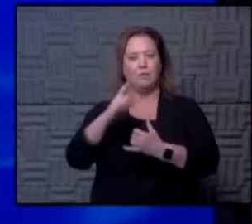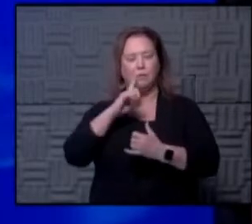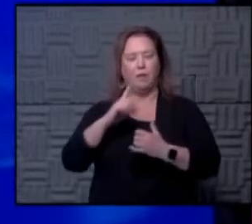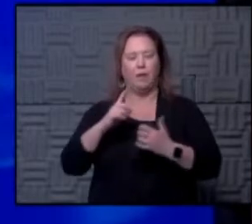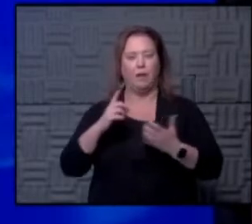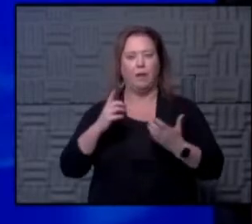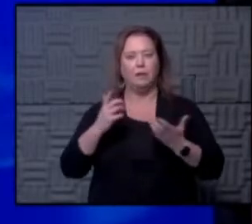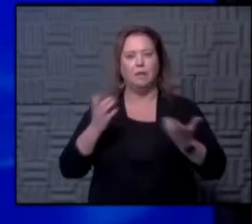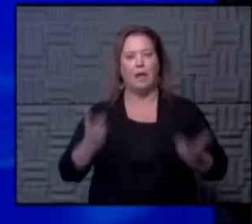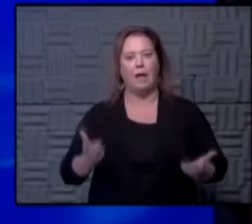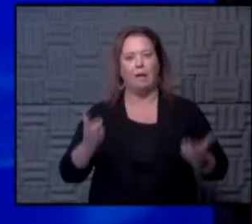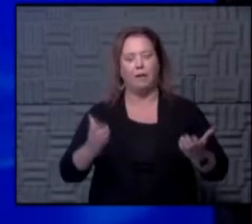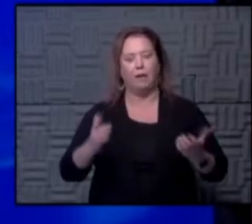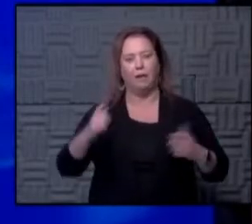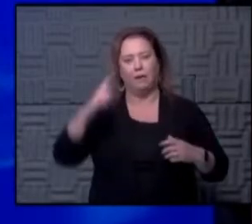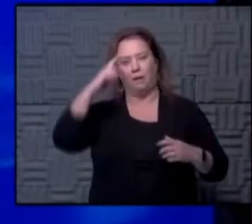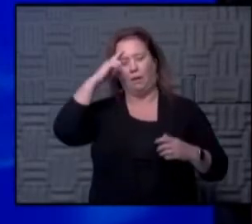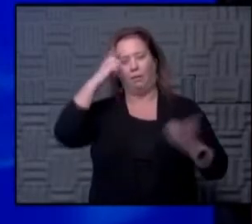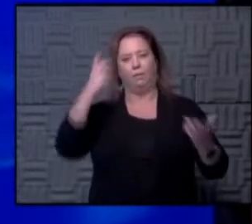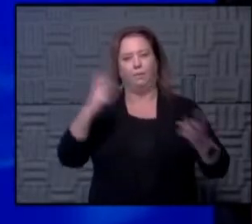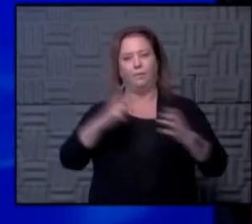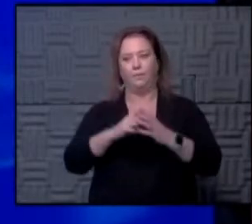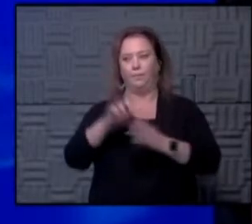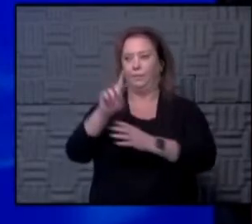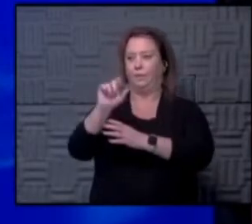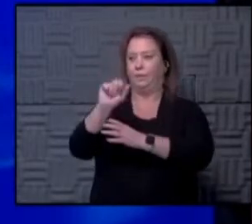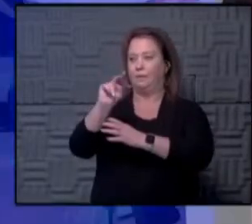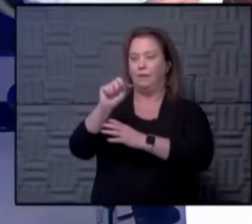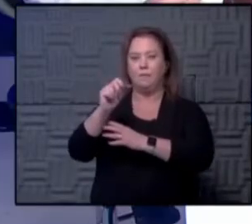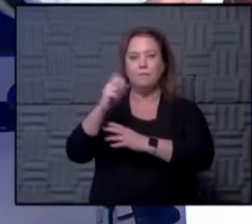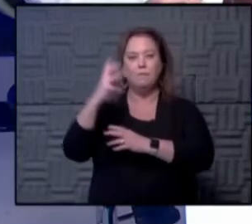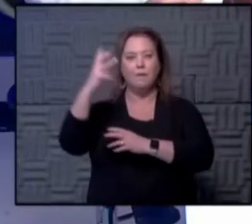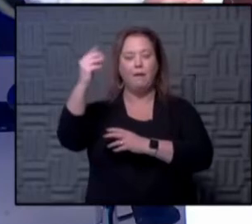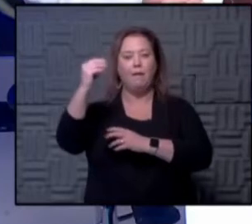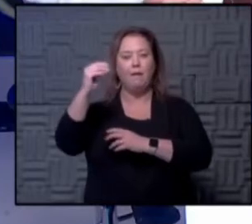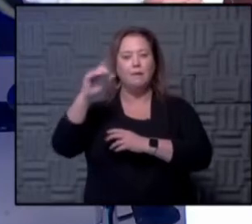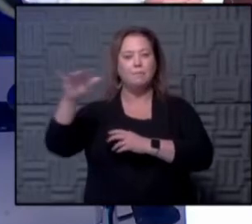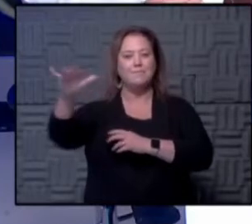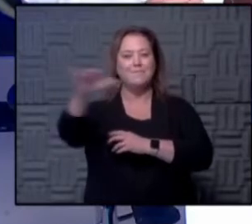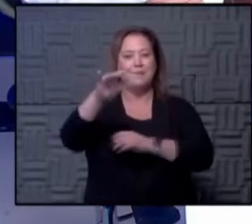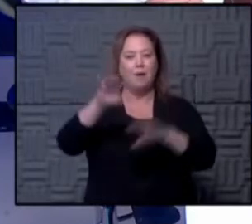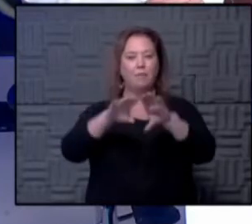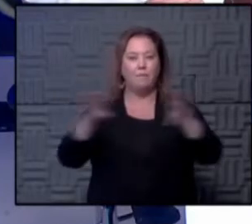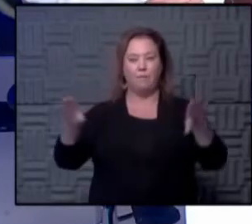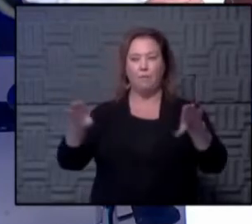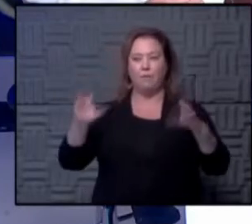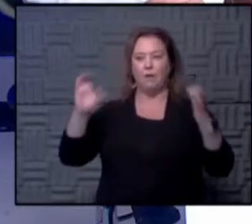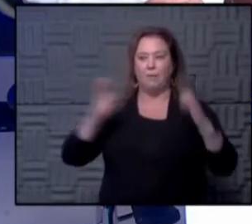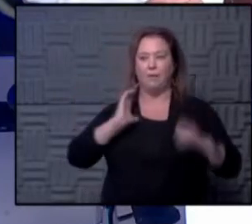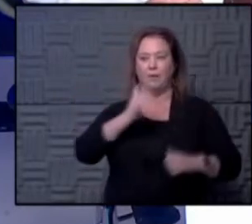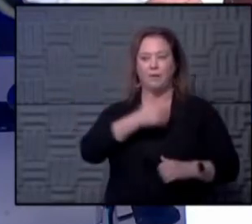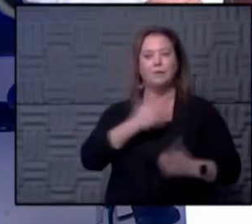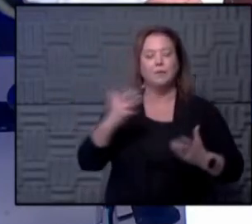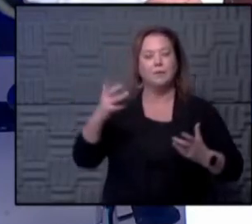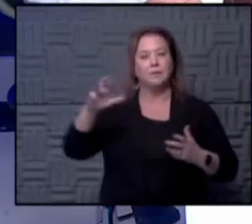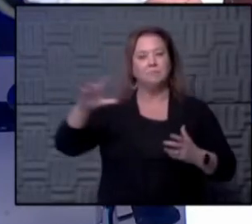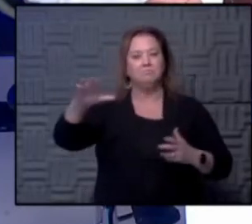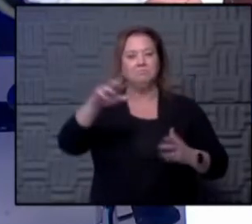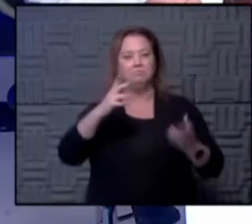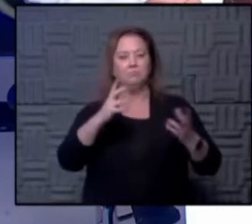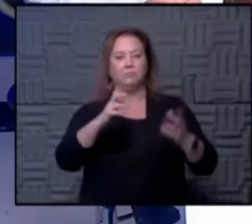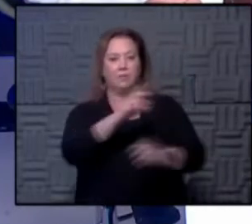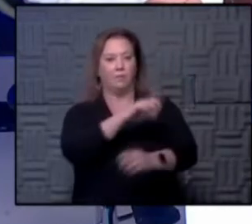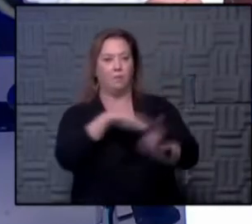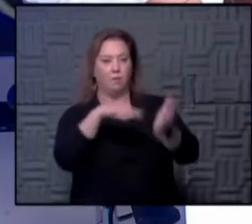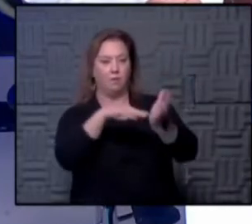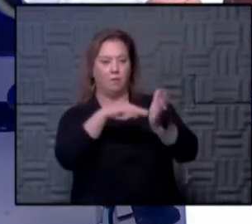too. Dana, you've been out and about on the floors probably more than any of us from a